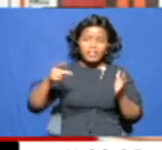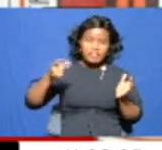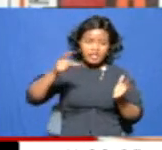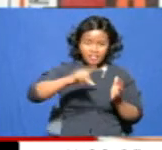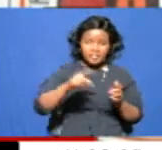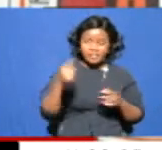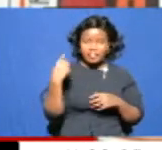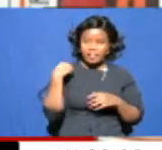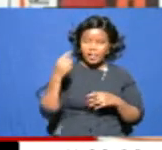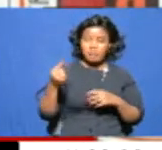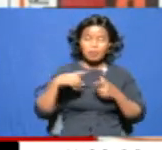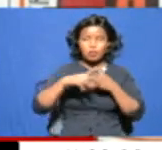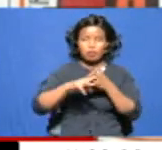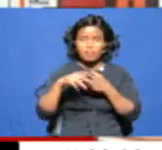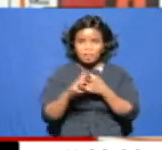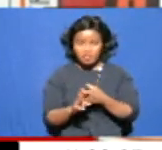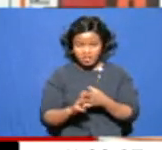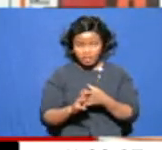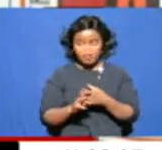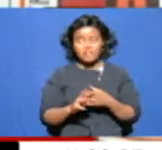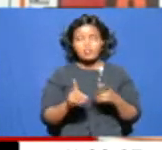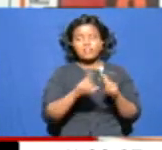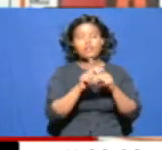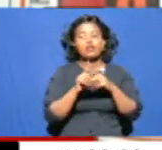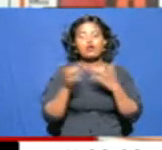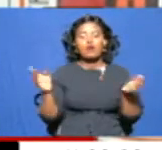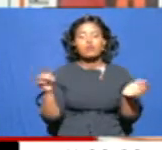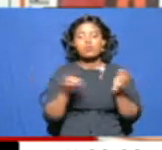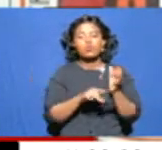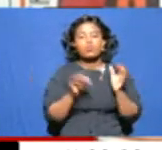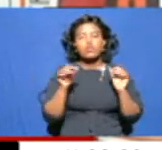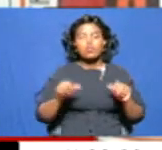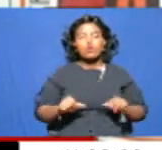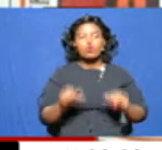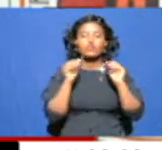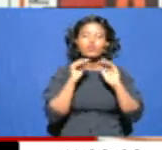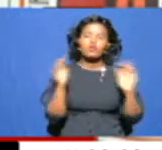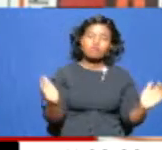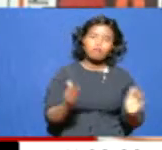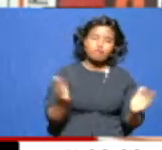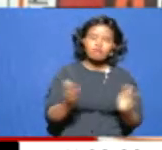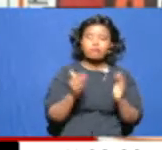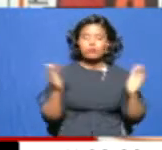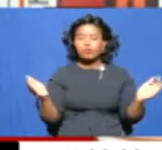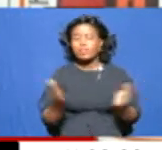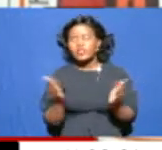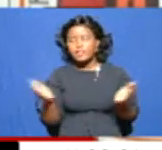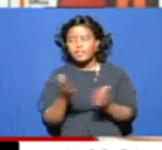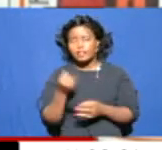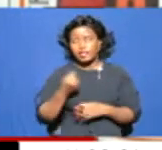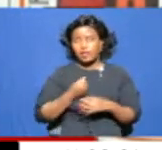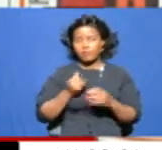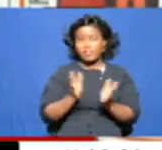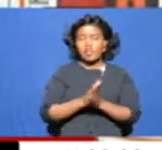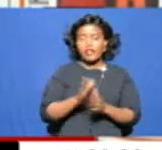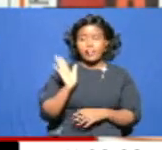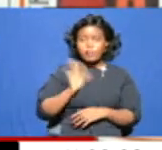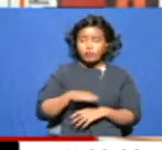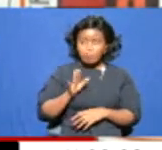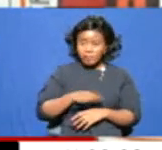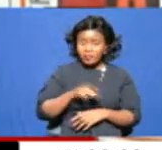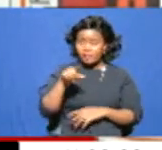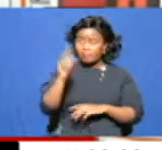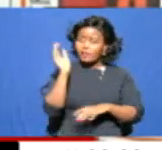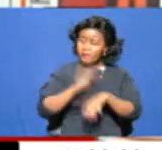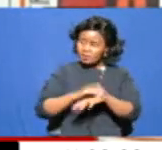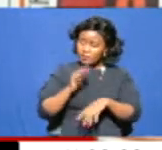of engineers, and we continue to encourage girls and women that this is a very fulfilling career.